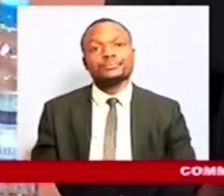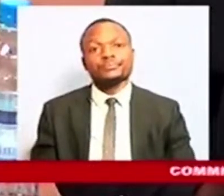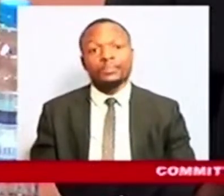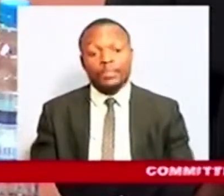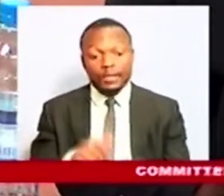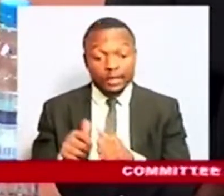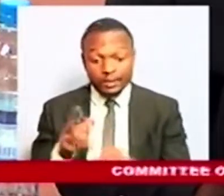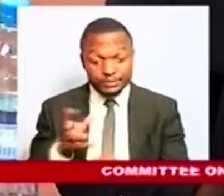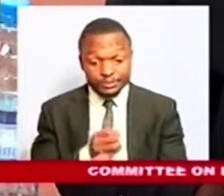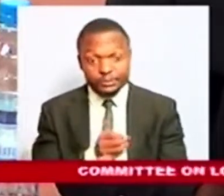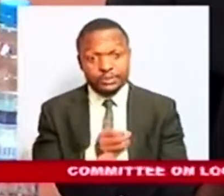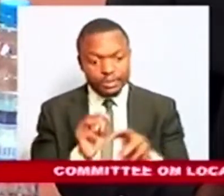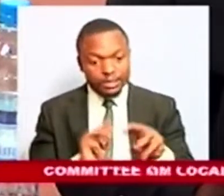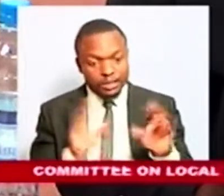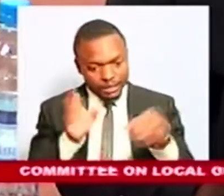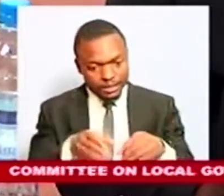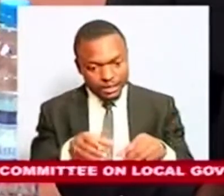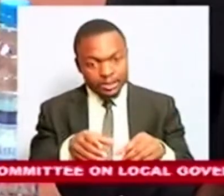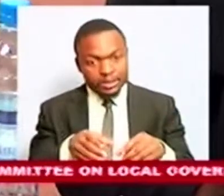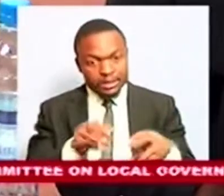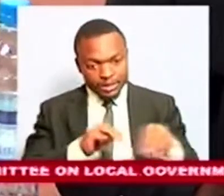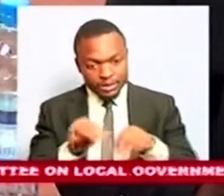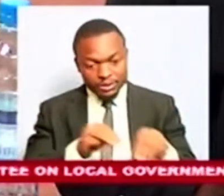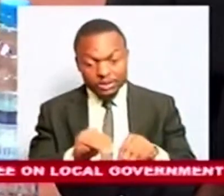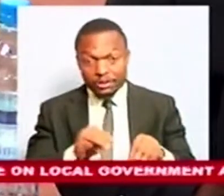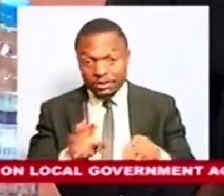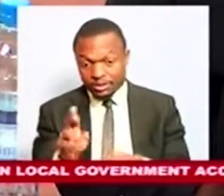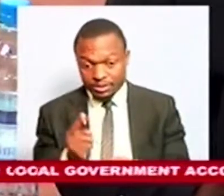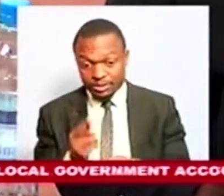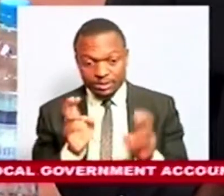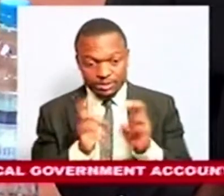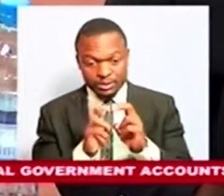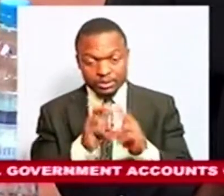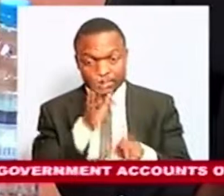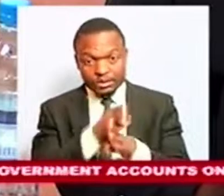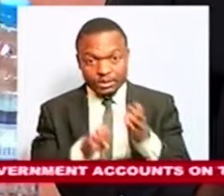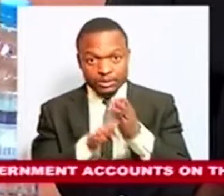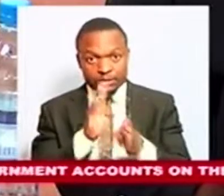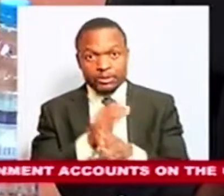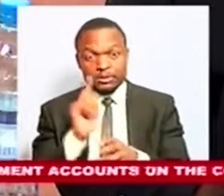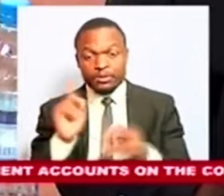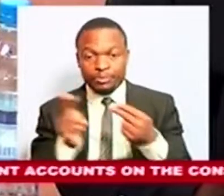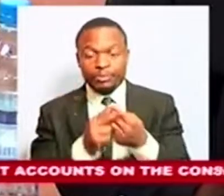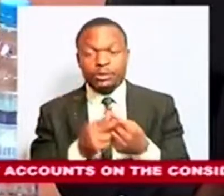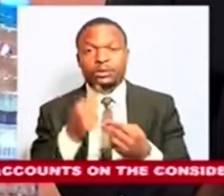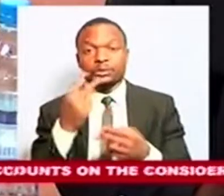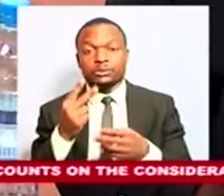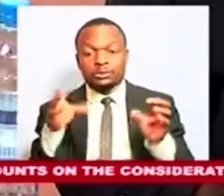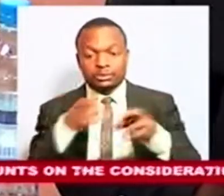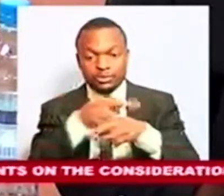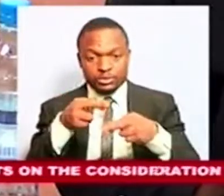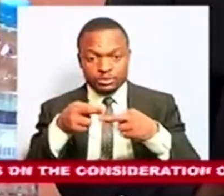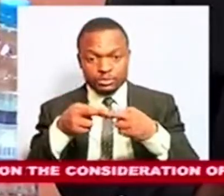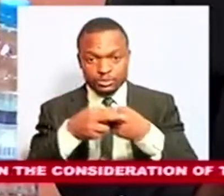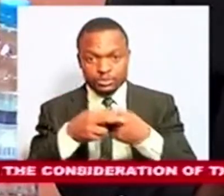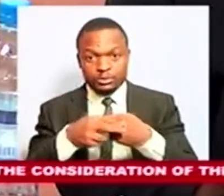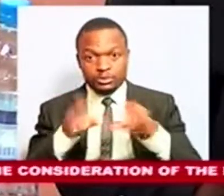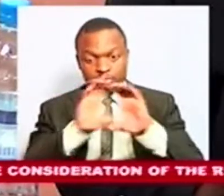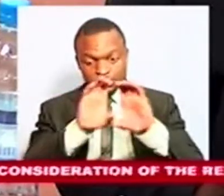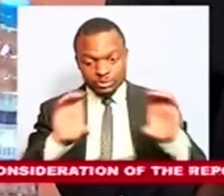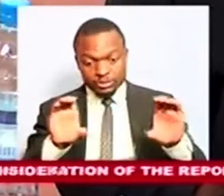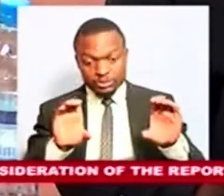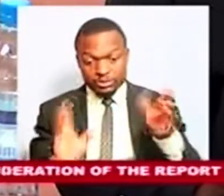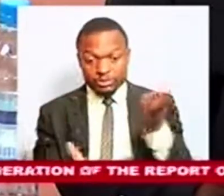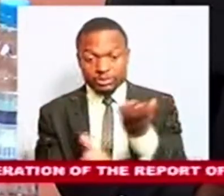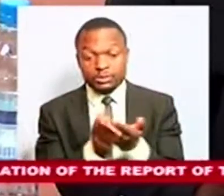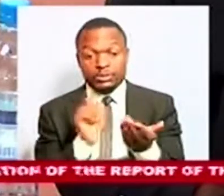Action taken: the council managed to retrieve the contract for the construction of 1x2 classroom block at Lukankala Primary School, and it is here attached to